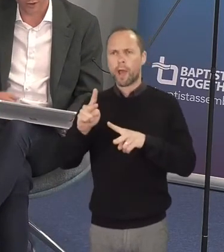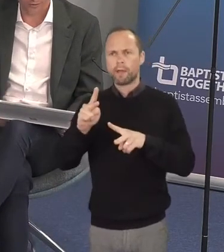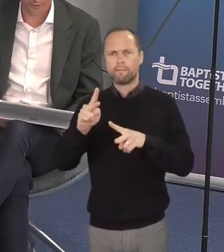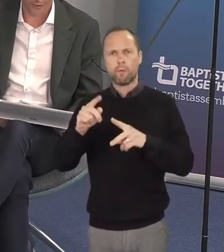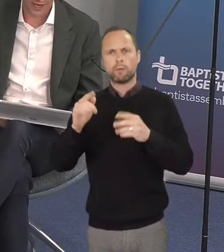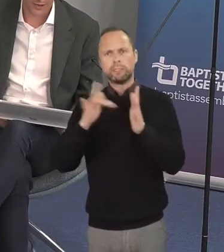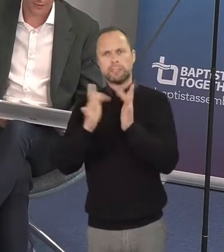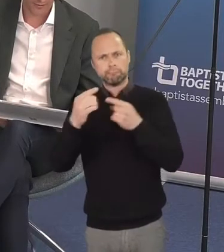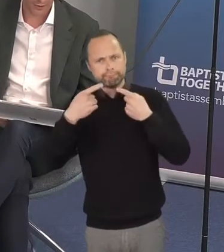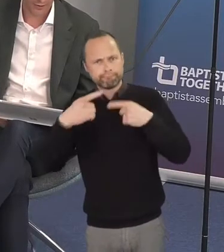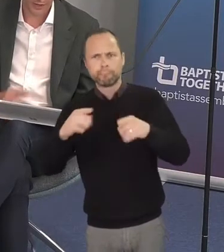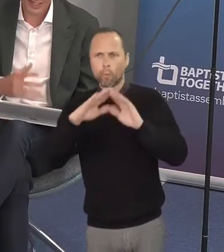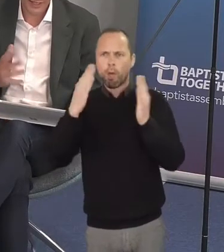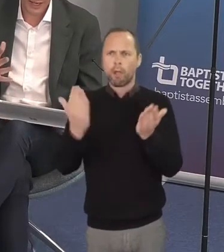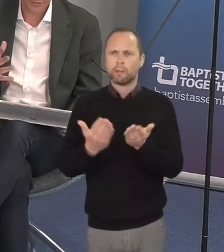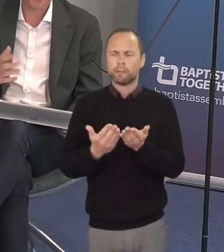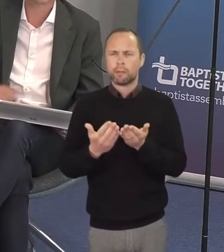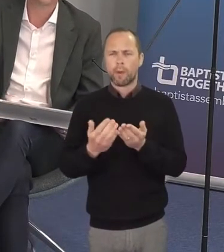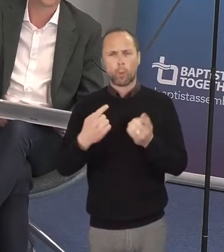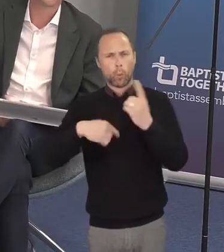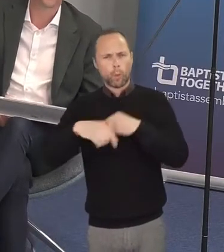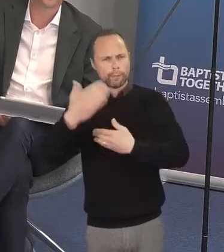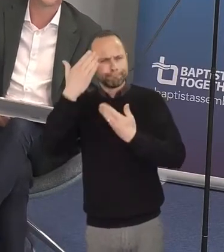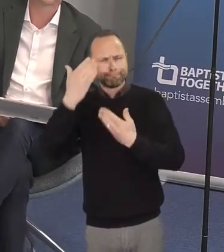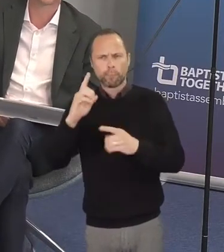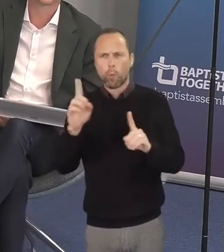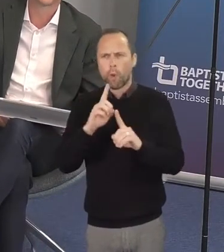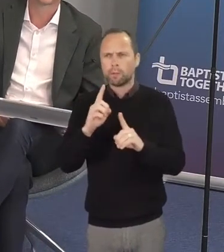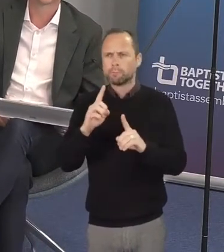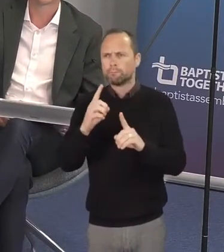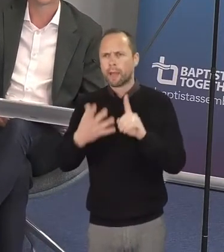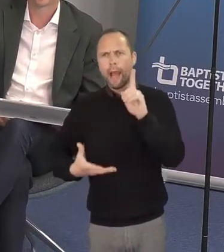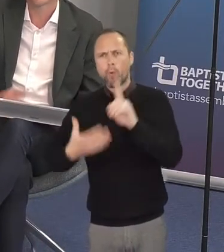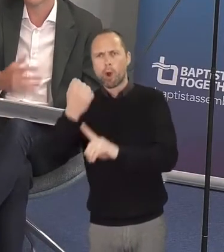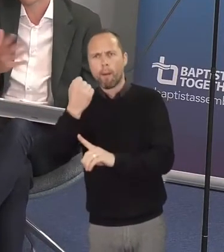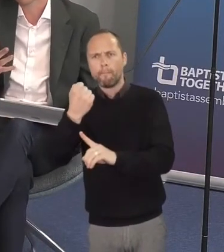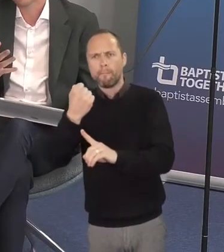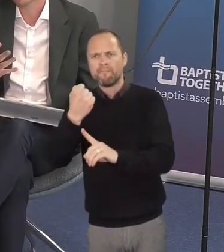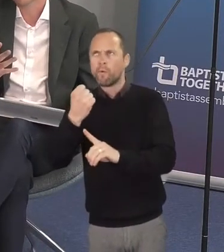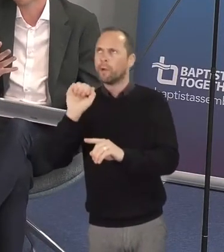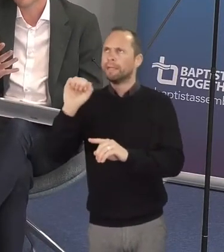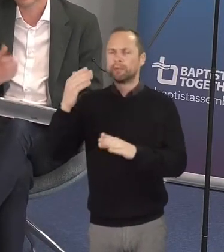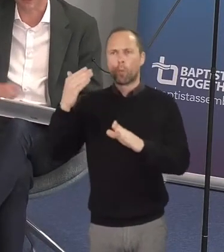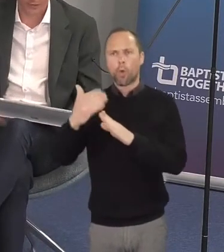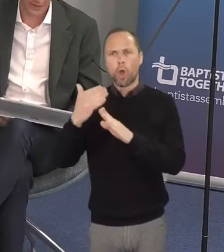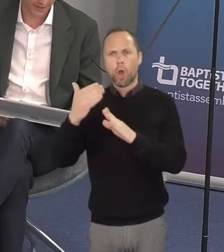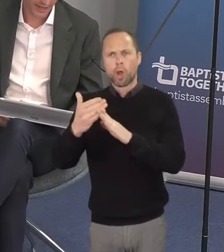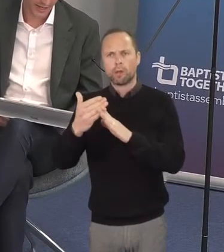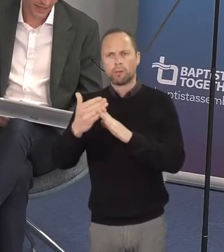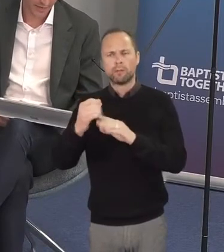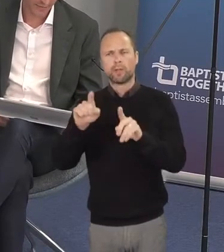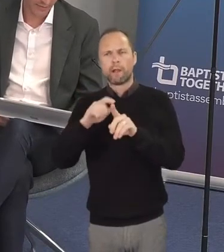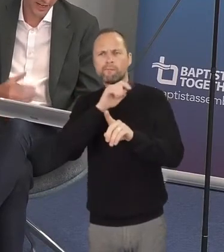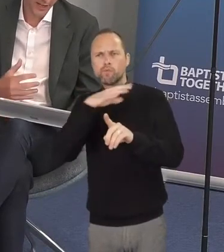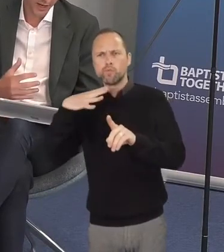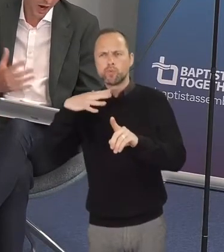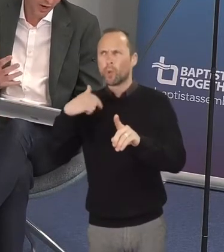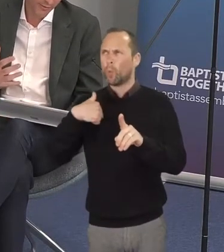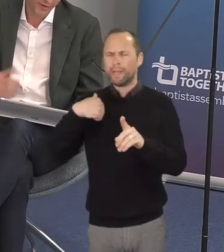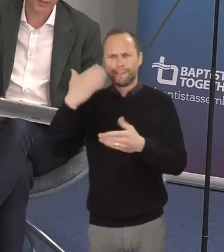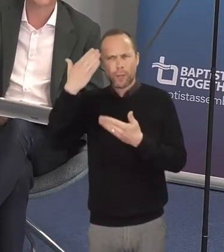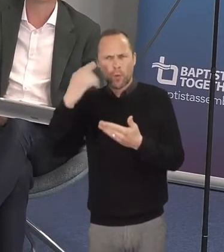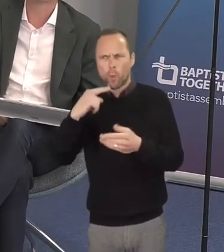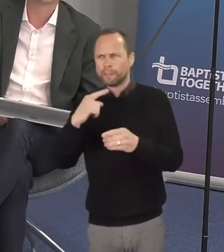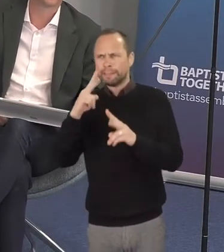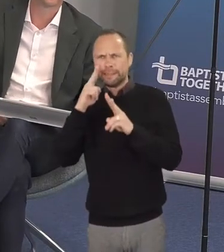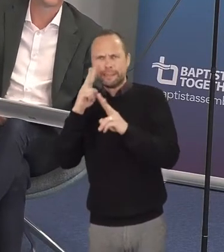extent of that fruit, the detail of the many wonderful ways that God was working. And that was holding us back a little bit. It made it